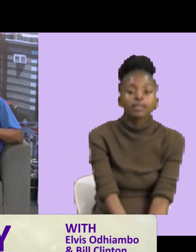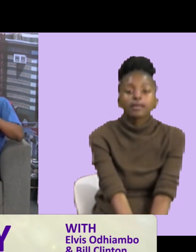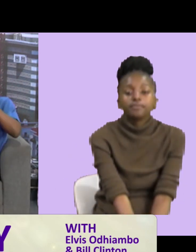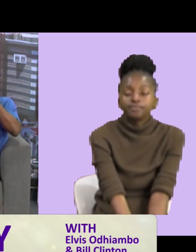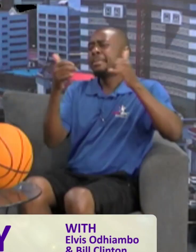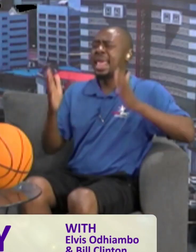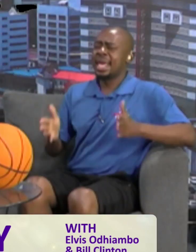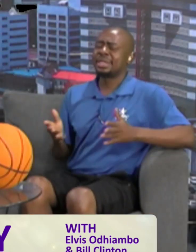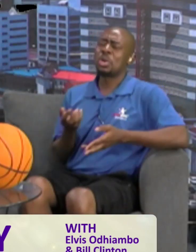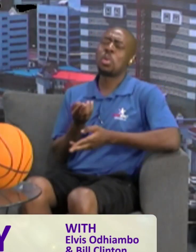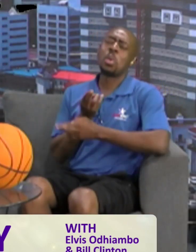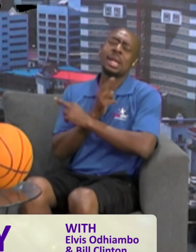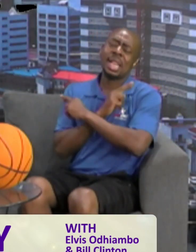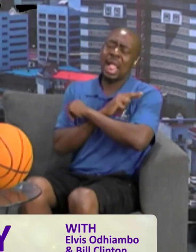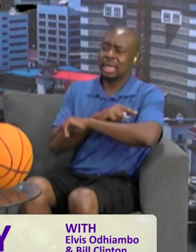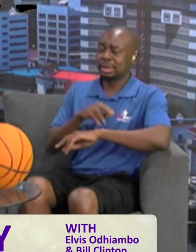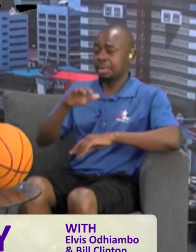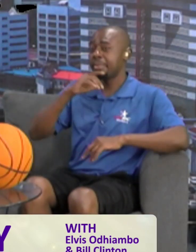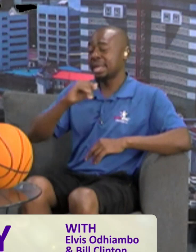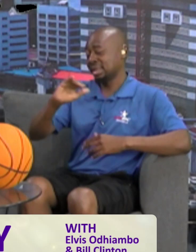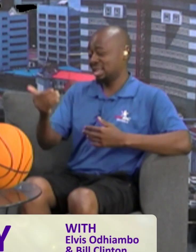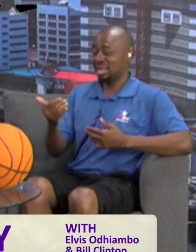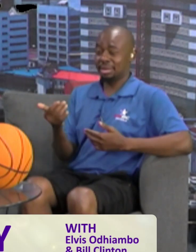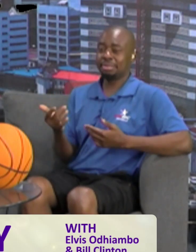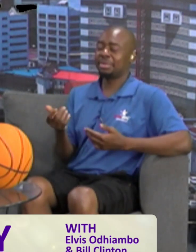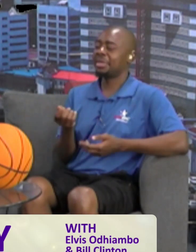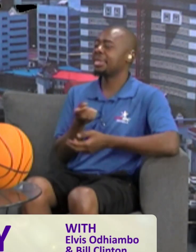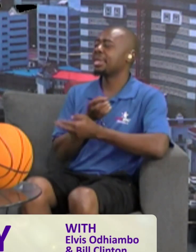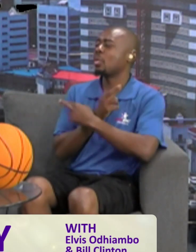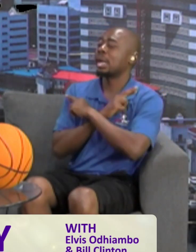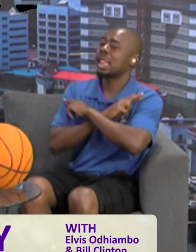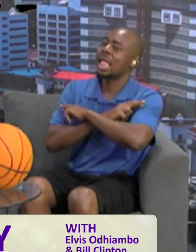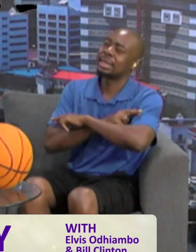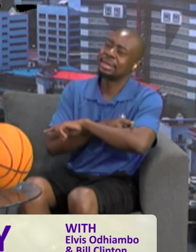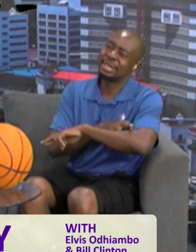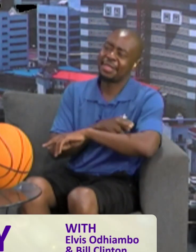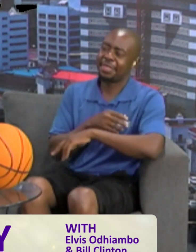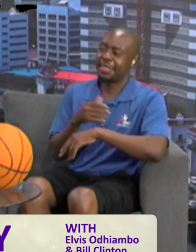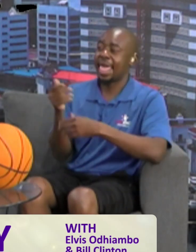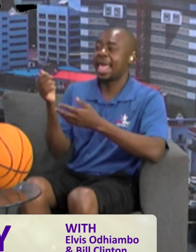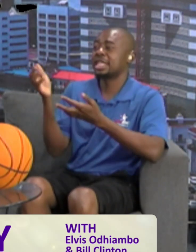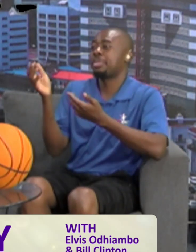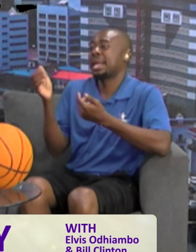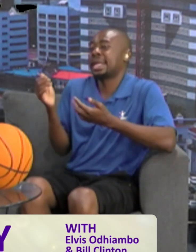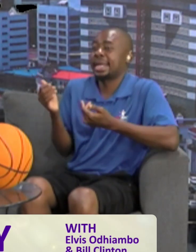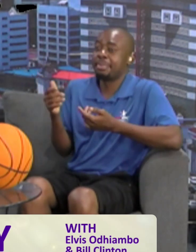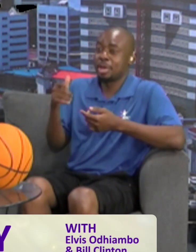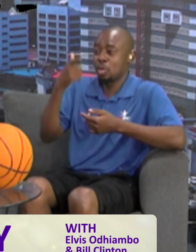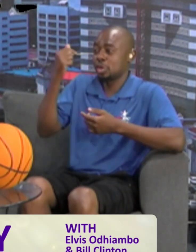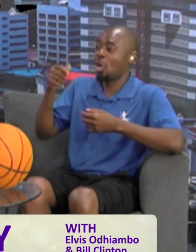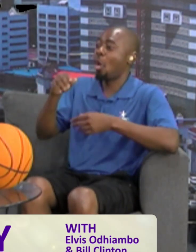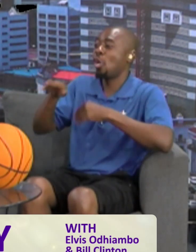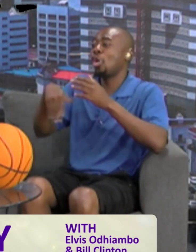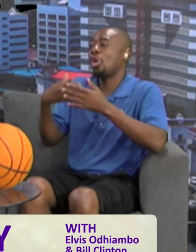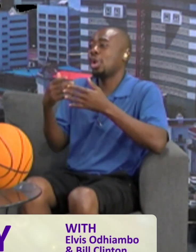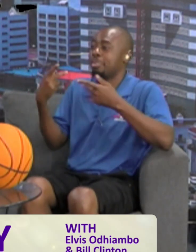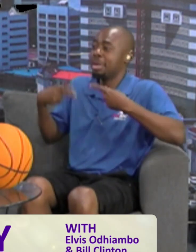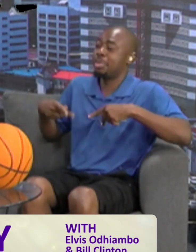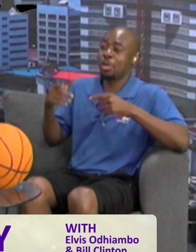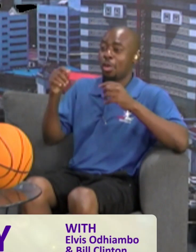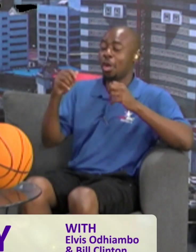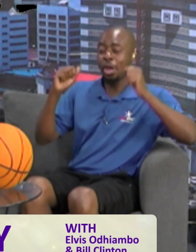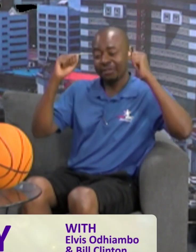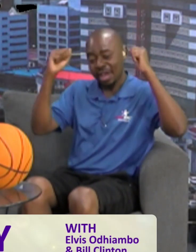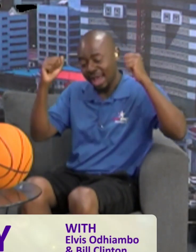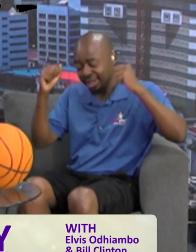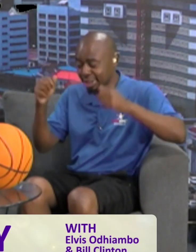Okay, now if you watch that game, the players were the Manchester City players especially, were very relaxed. I believe